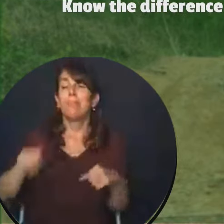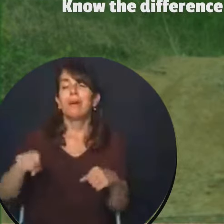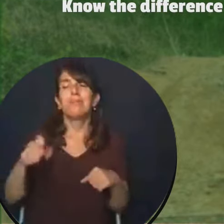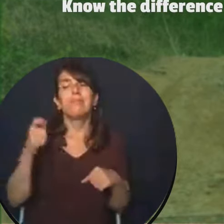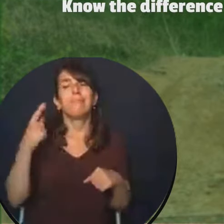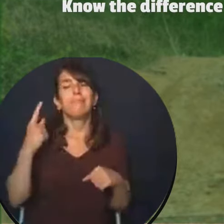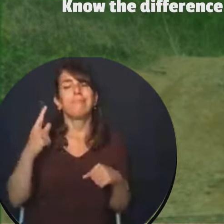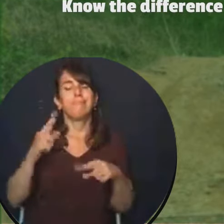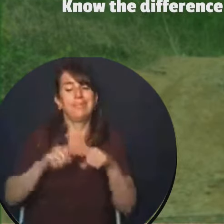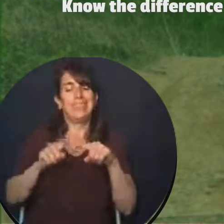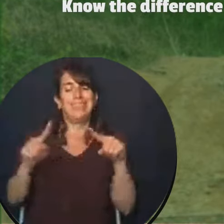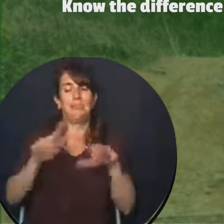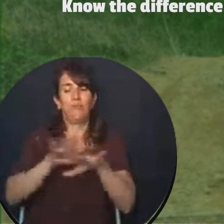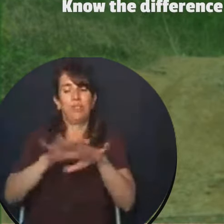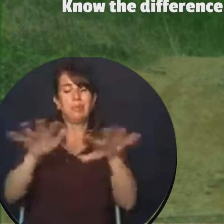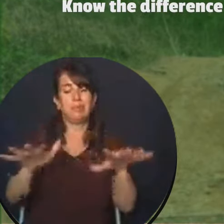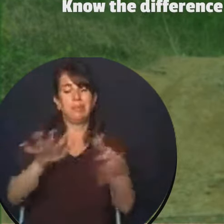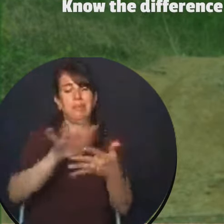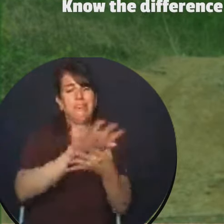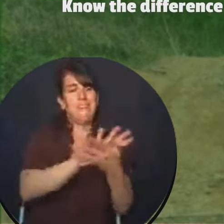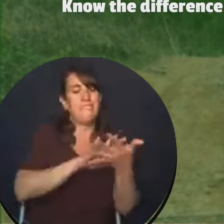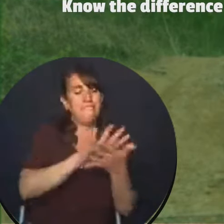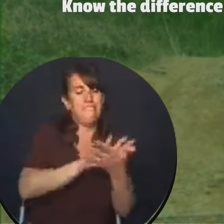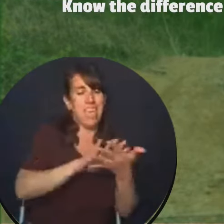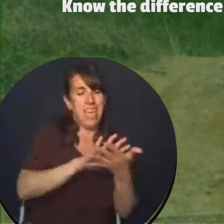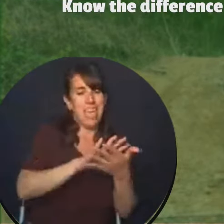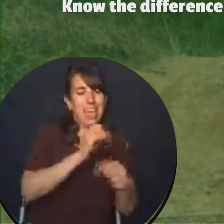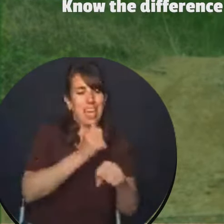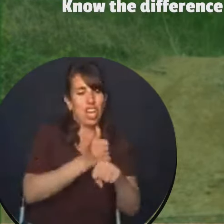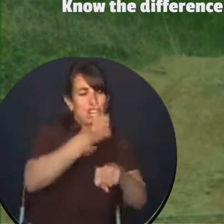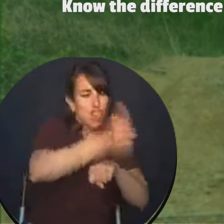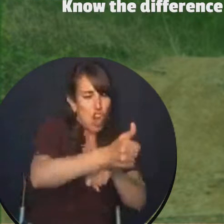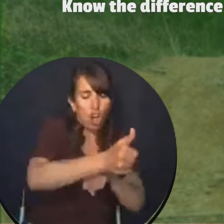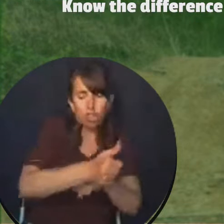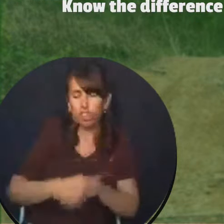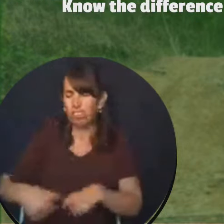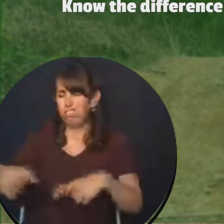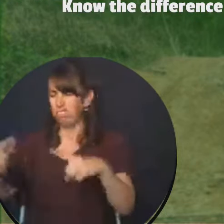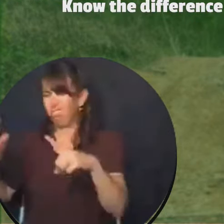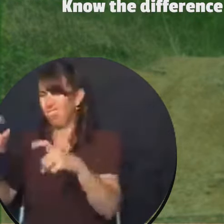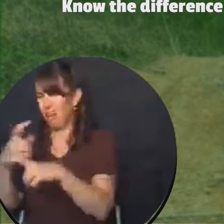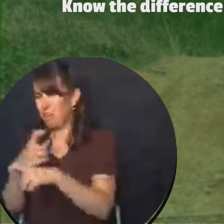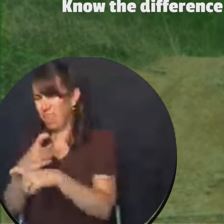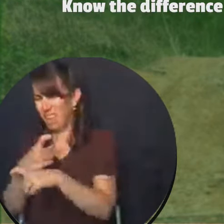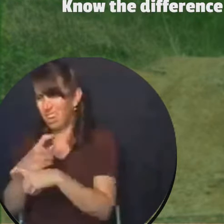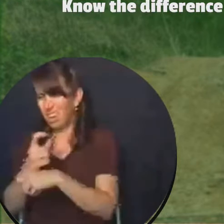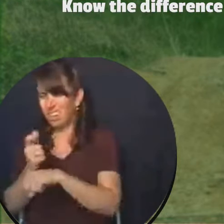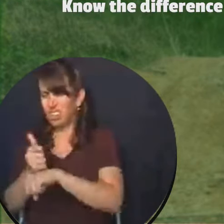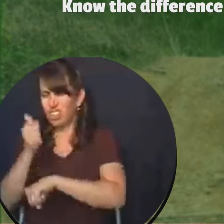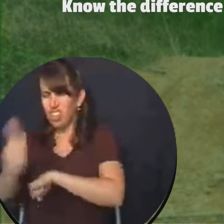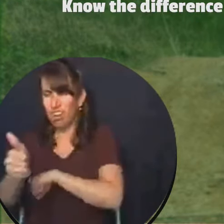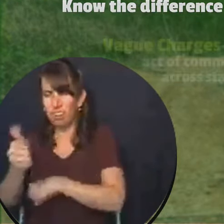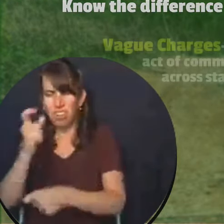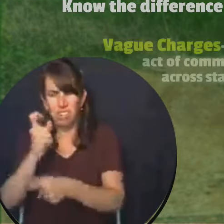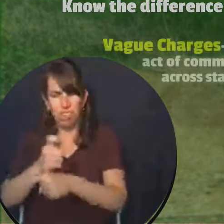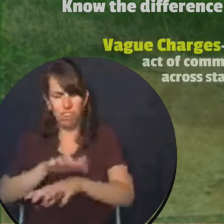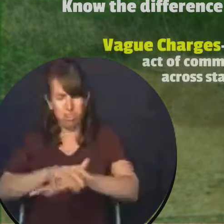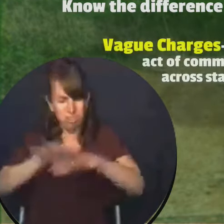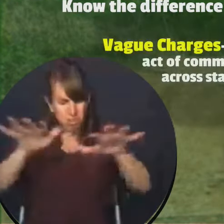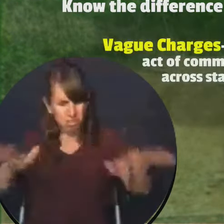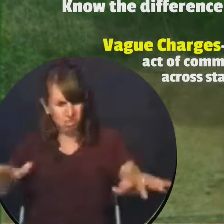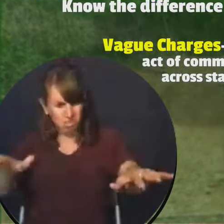complicated charges, which is like a reductive way of talking about this. So at some point, I'll have a better way of saying it. But vague